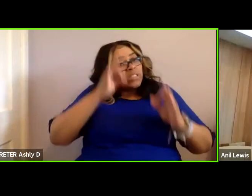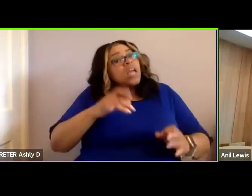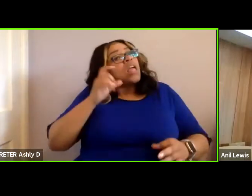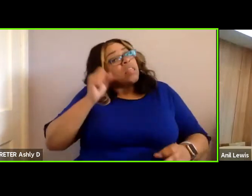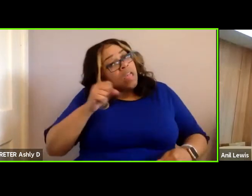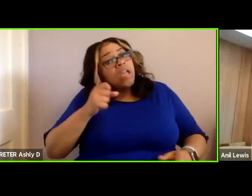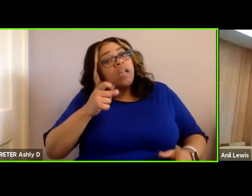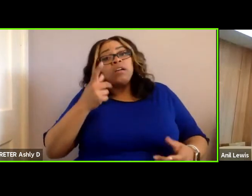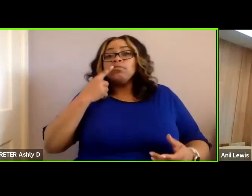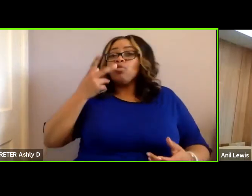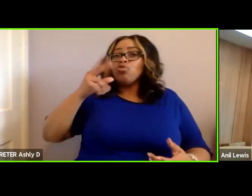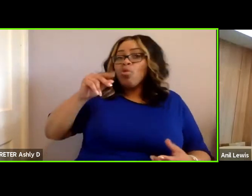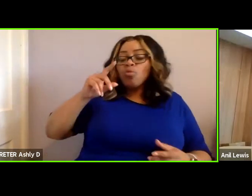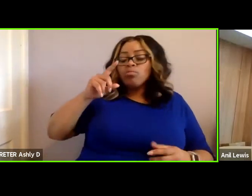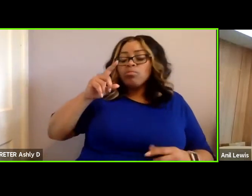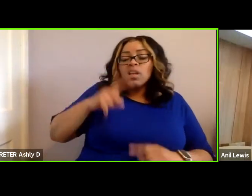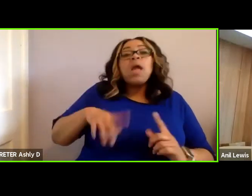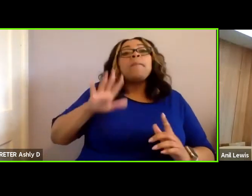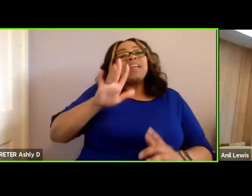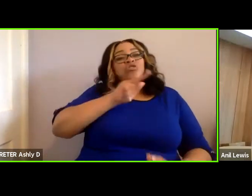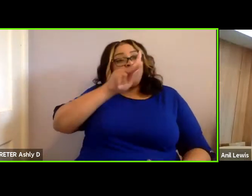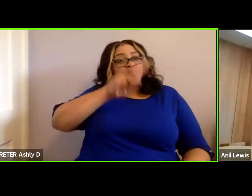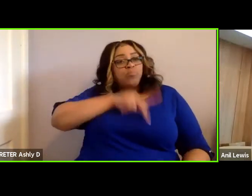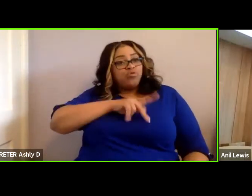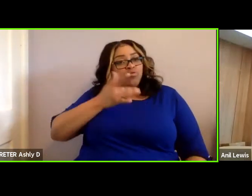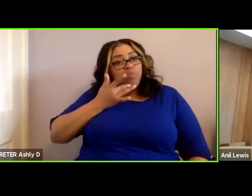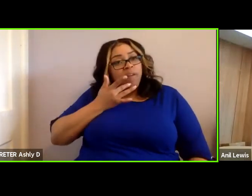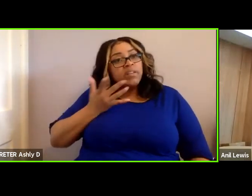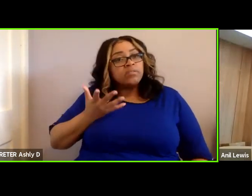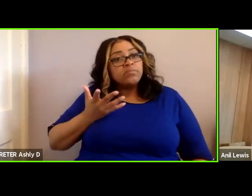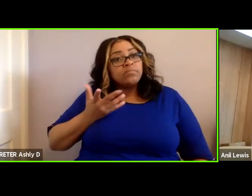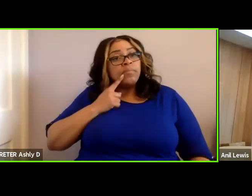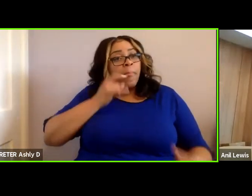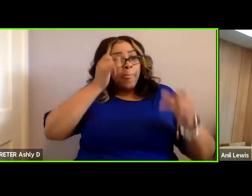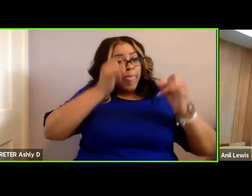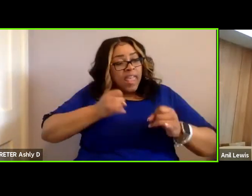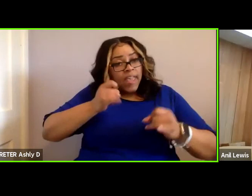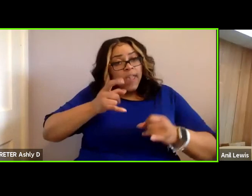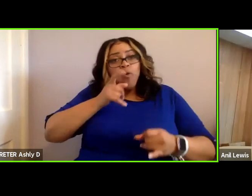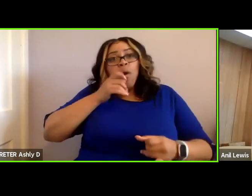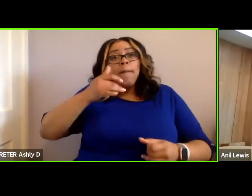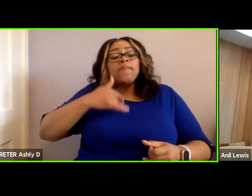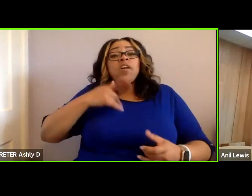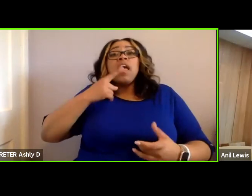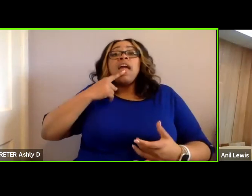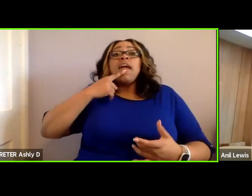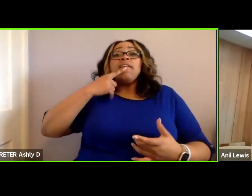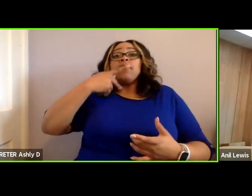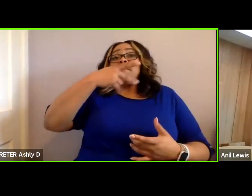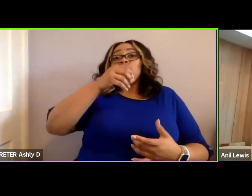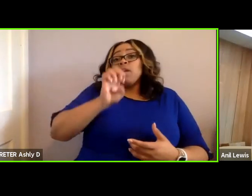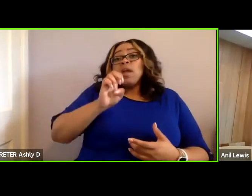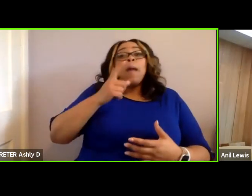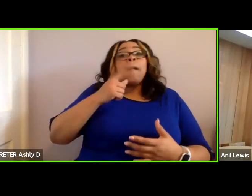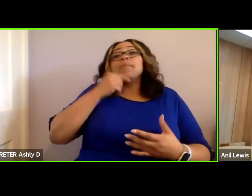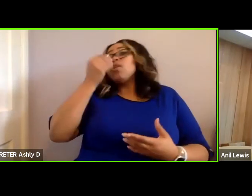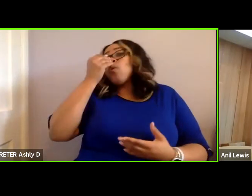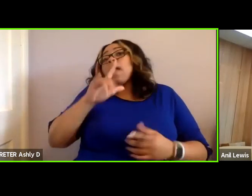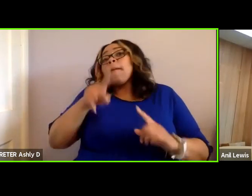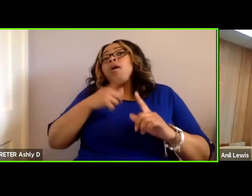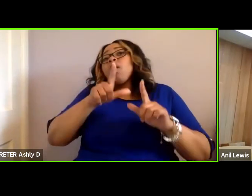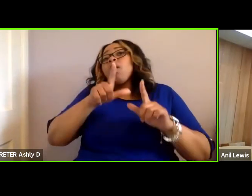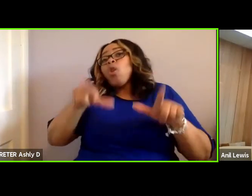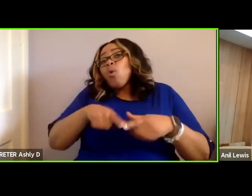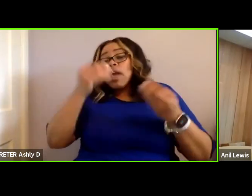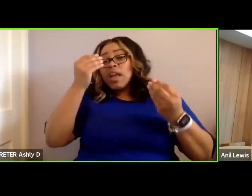and no, they shouldn't. Well, that's your personal preference. There are individuals who would rather have the points of interest, but don't even care about the location